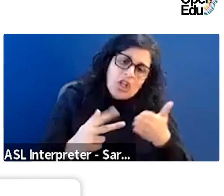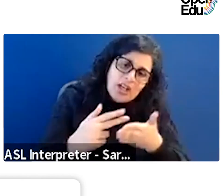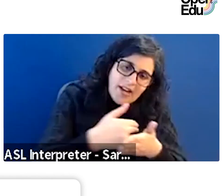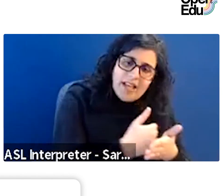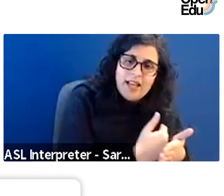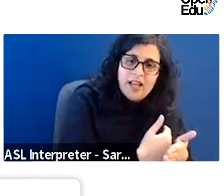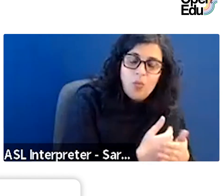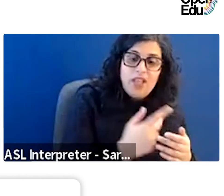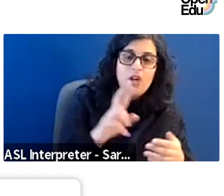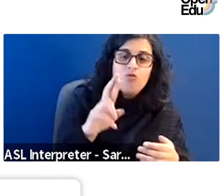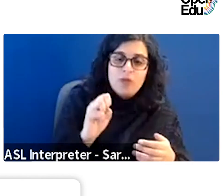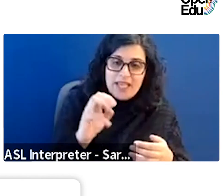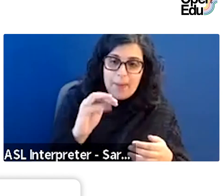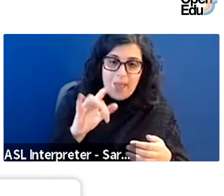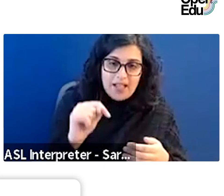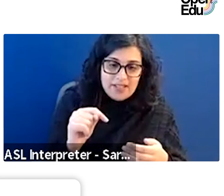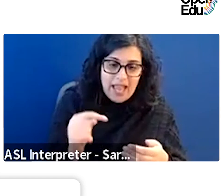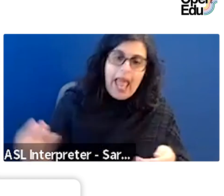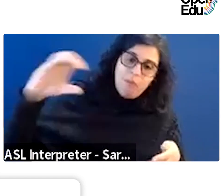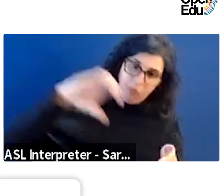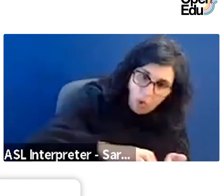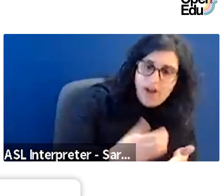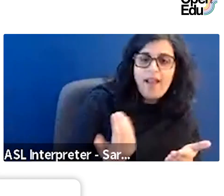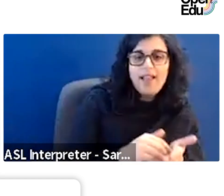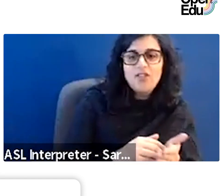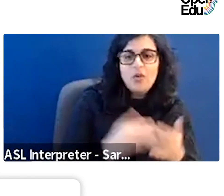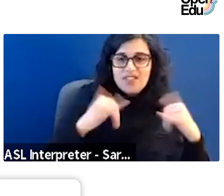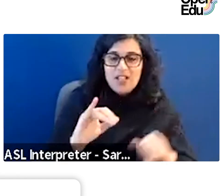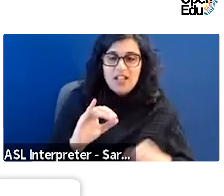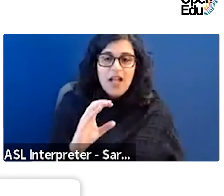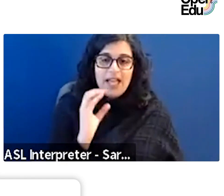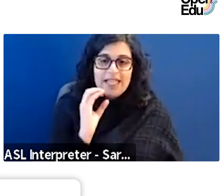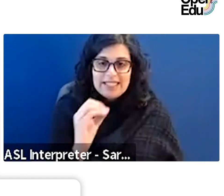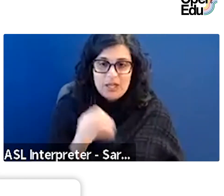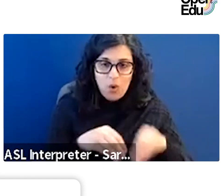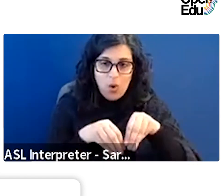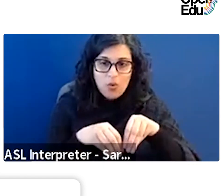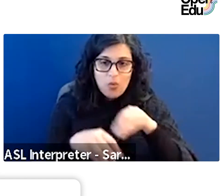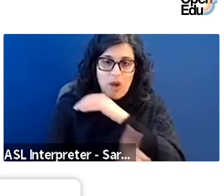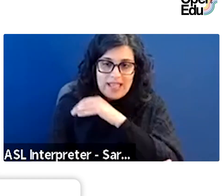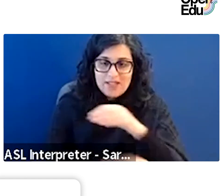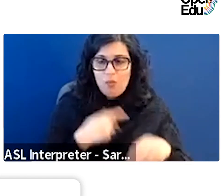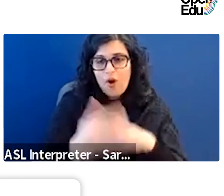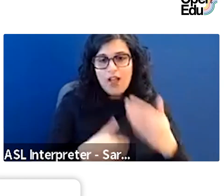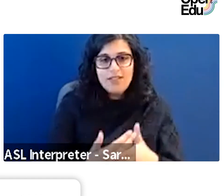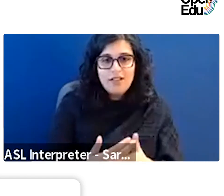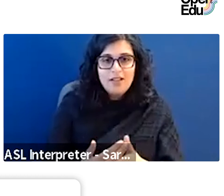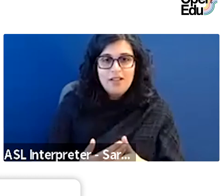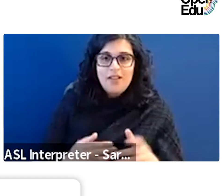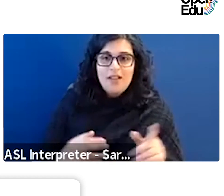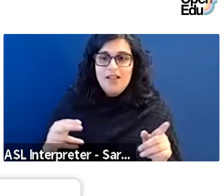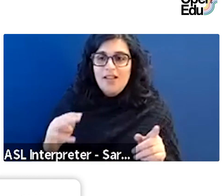scraps and pour them again. So it's a zero waste process regardless. Oh my God, And we're also thinking